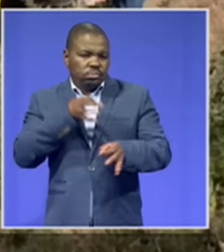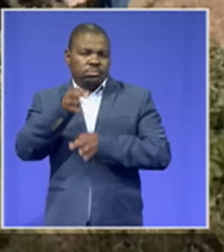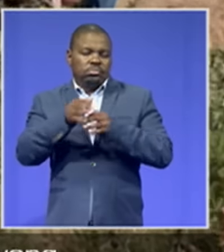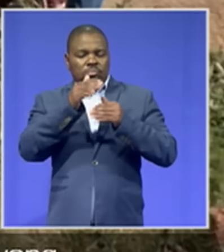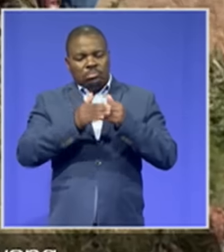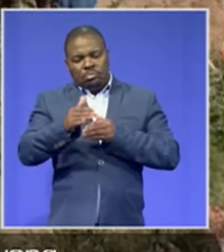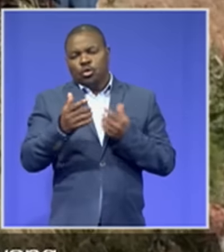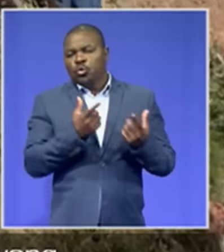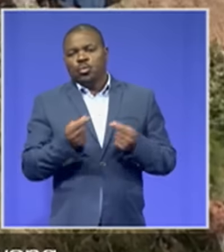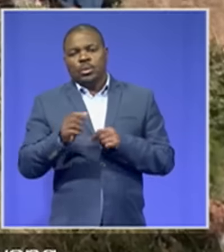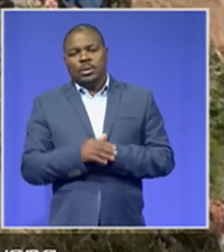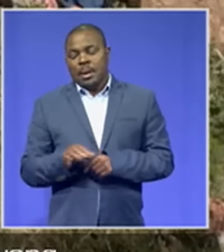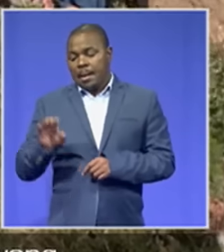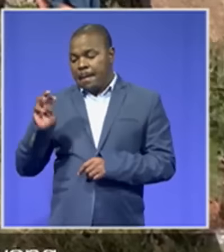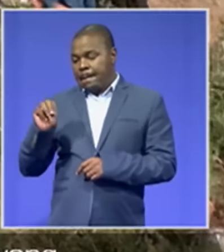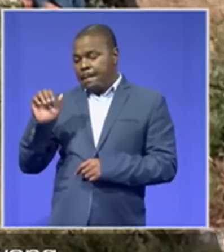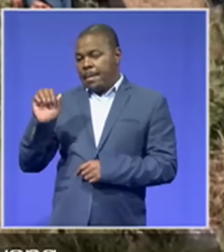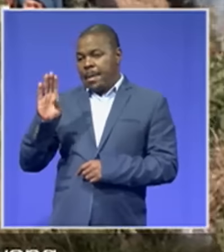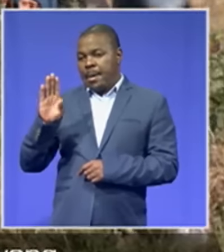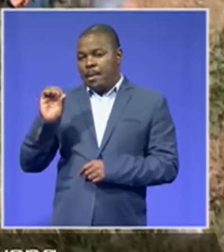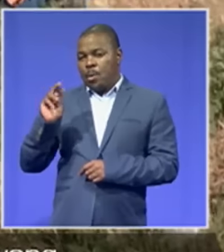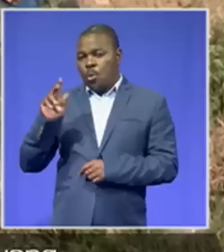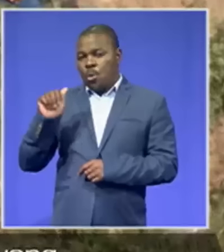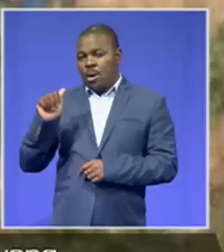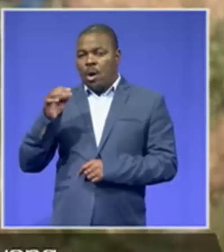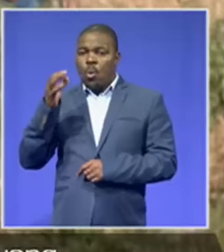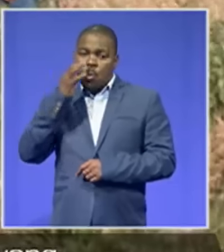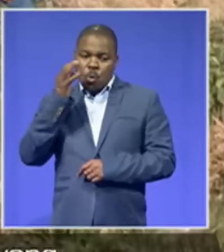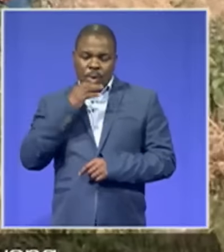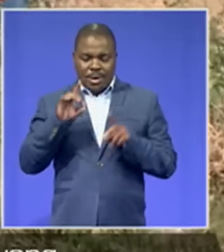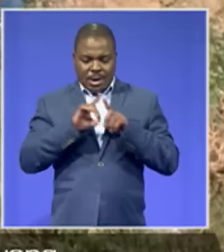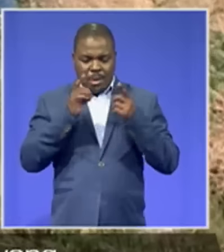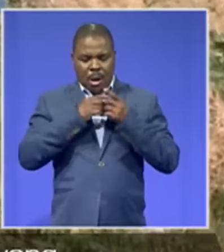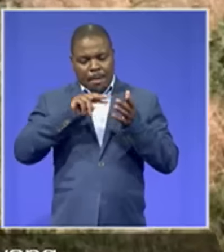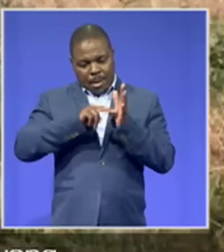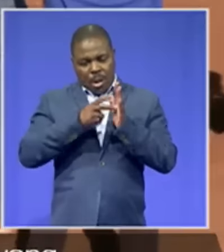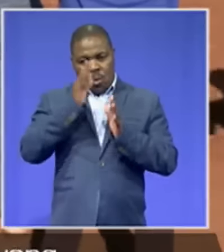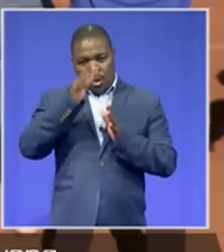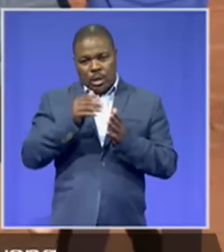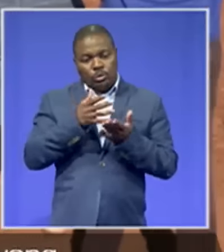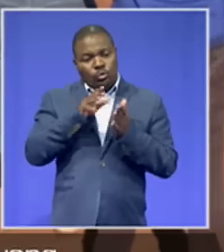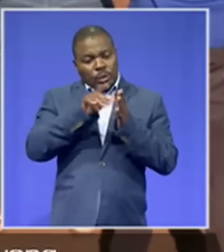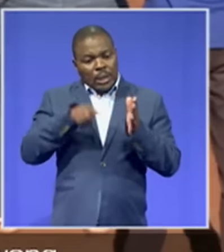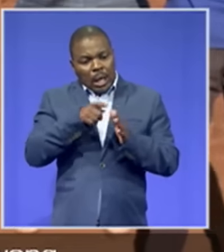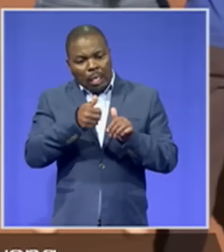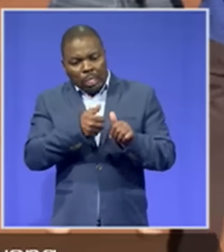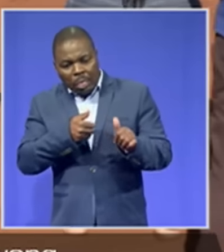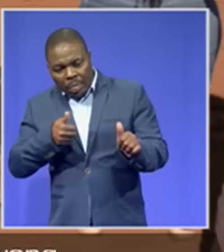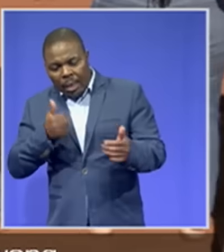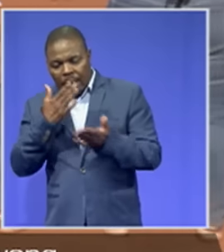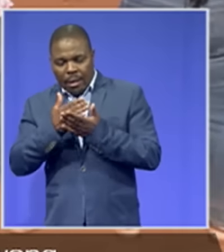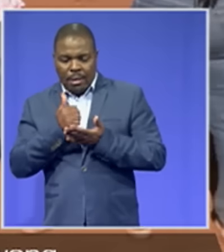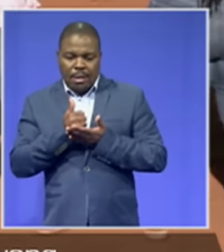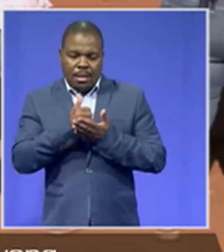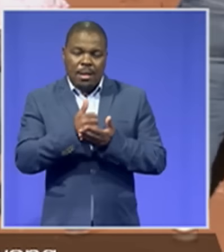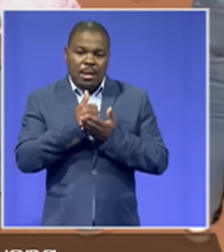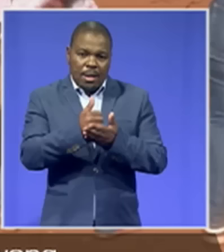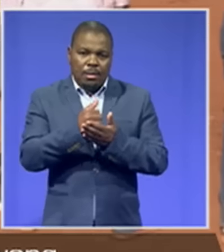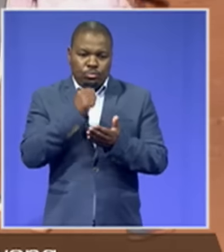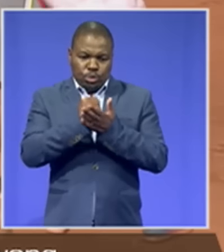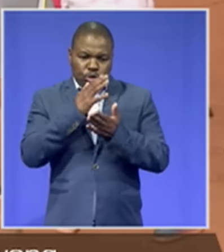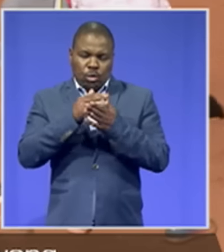way forward. Mabona o hatetse pele ka hore lefapha le tla tla ka maano a ho thusa barutwana ba ntseng ba sitwa ho ya dikolong hore